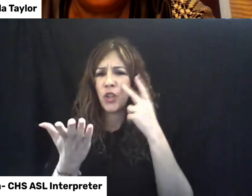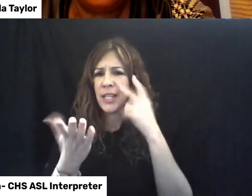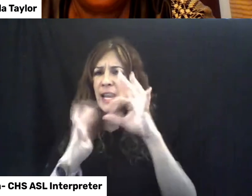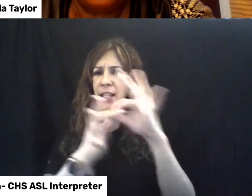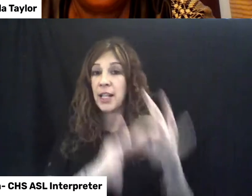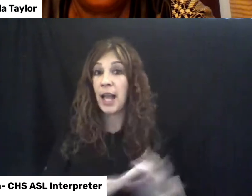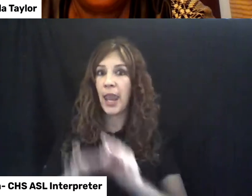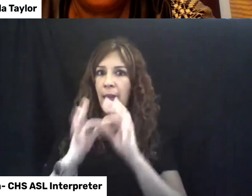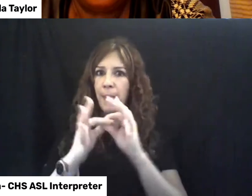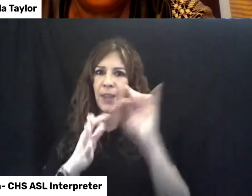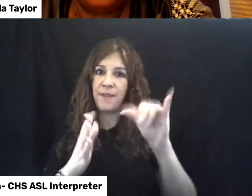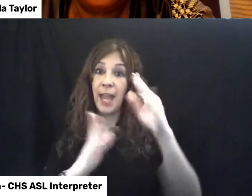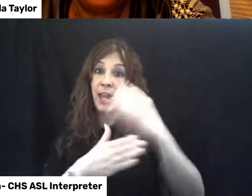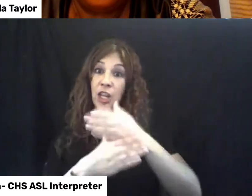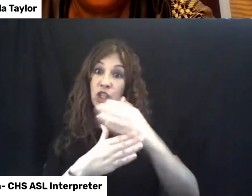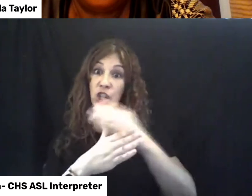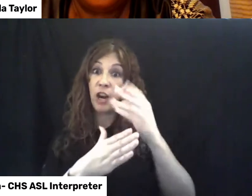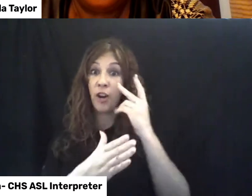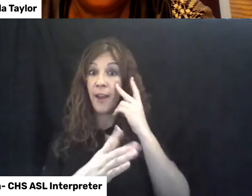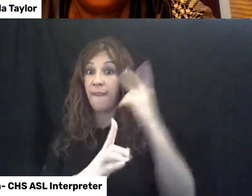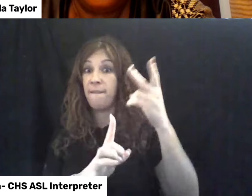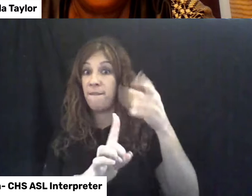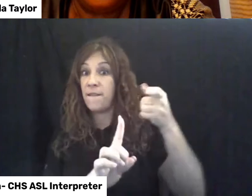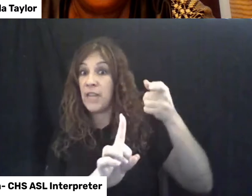it sort of shapes the culture of the group?